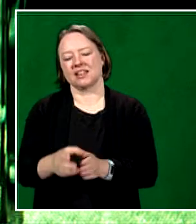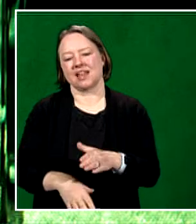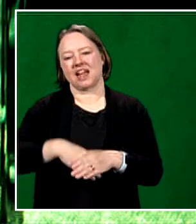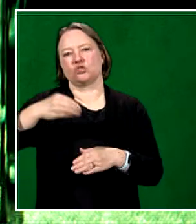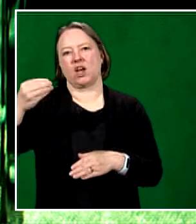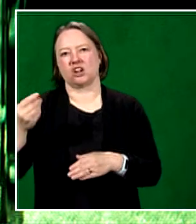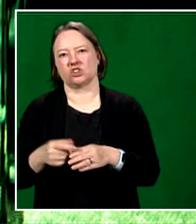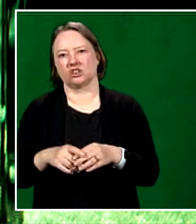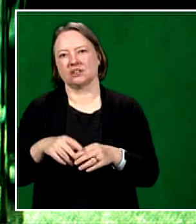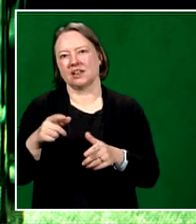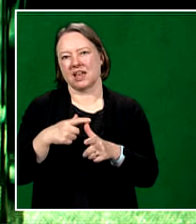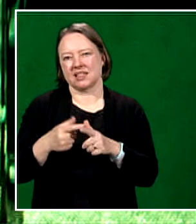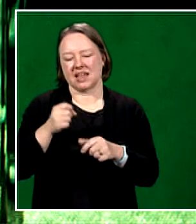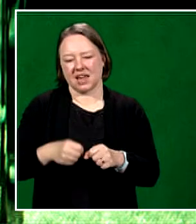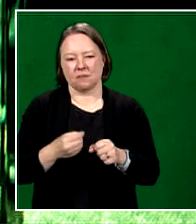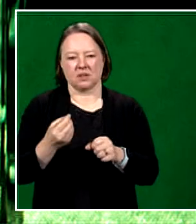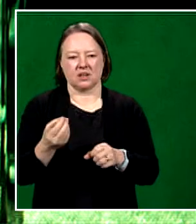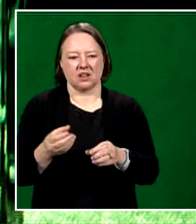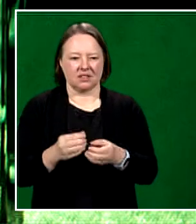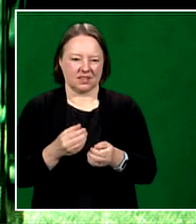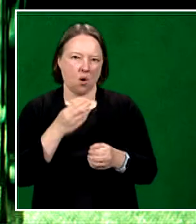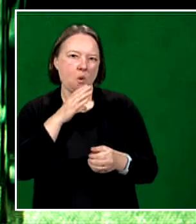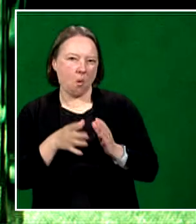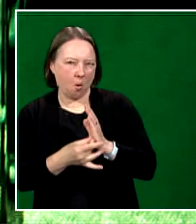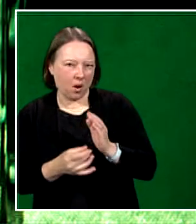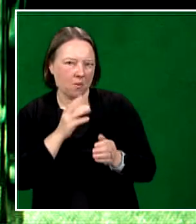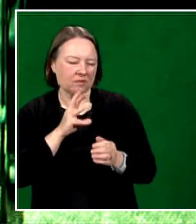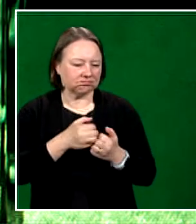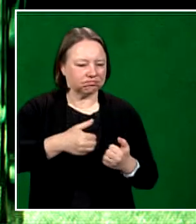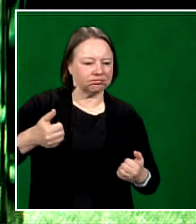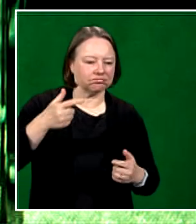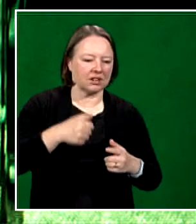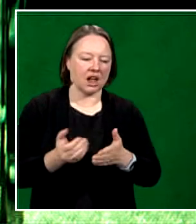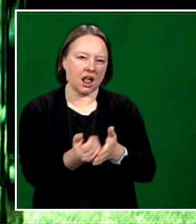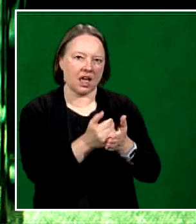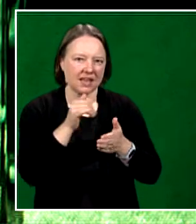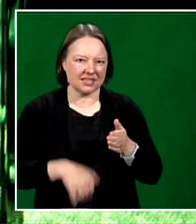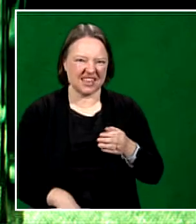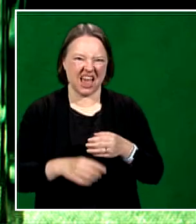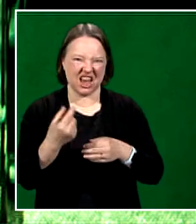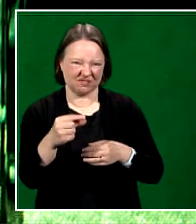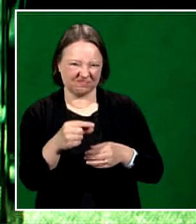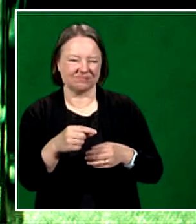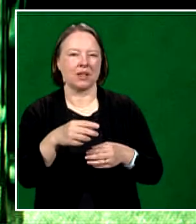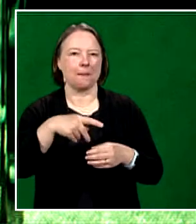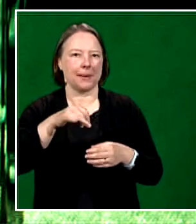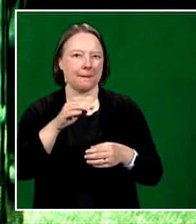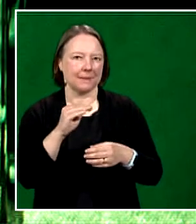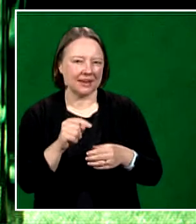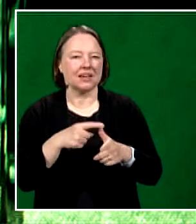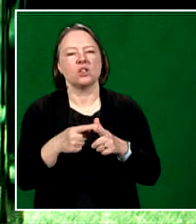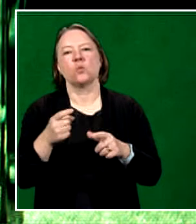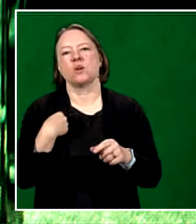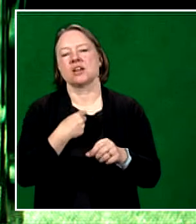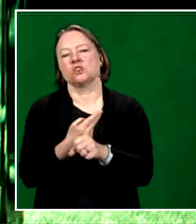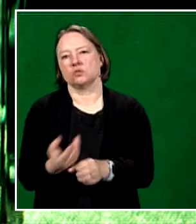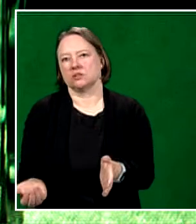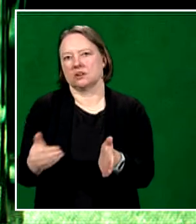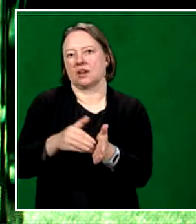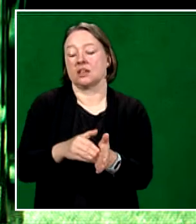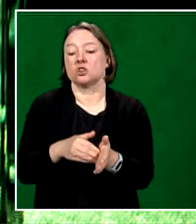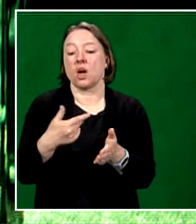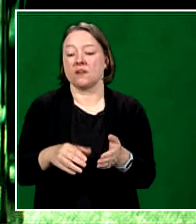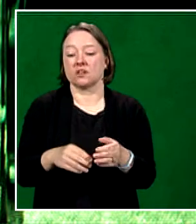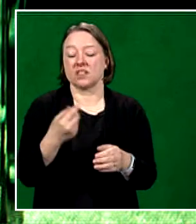can be emulsified in the oil to naturally collect the chlorophyll pigment. And the advantage of this solution is that it's reusable, meaning that after the